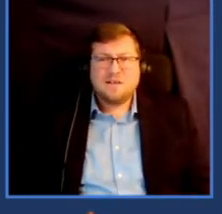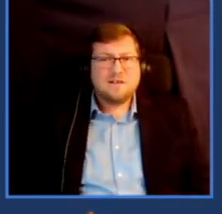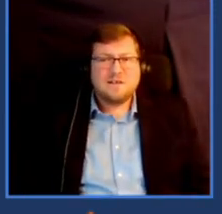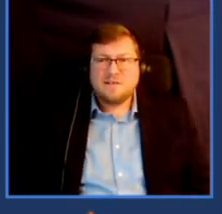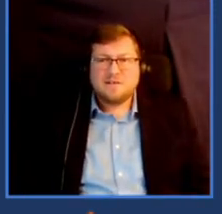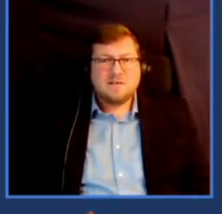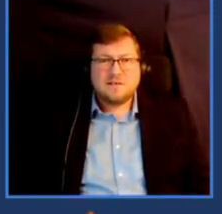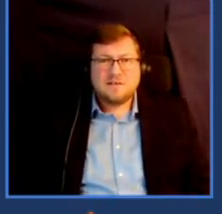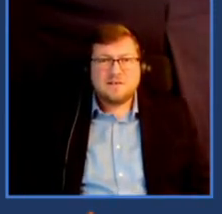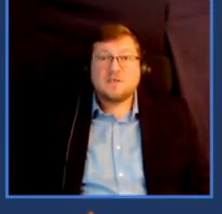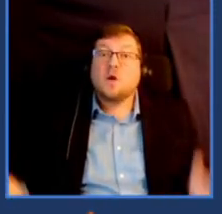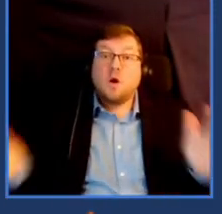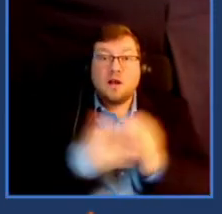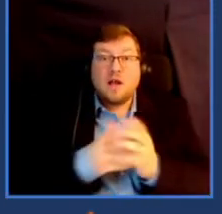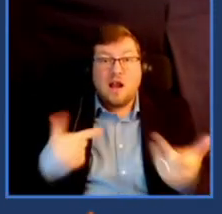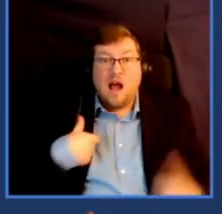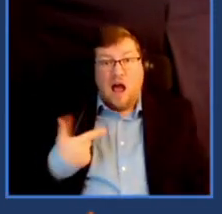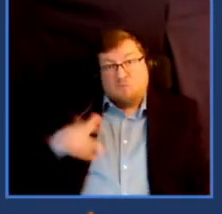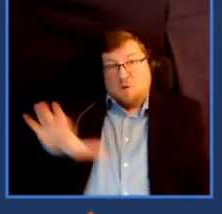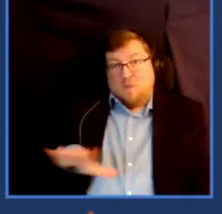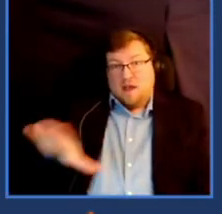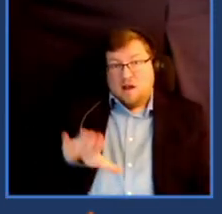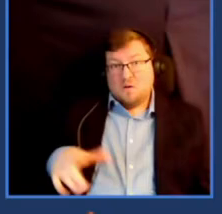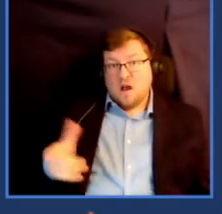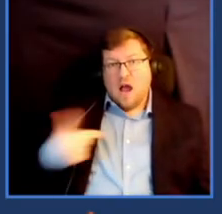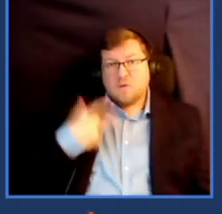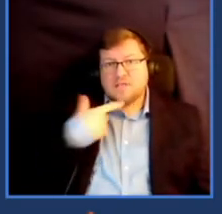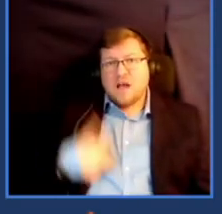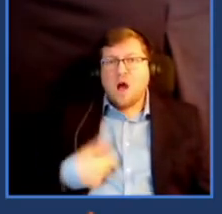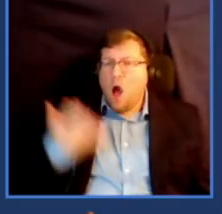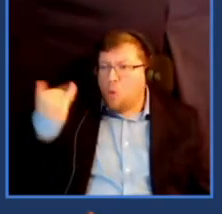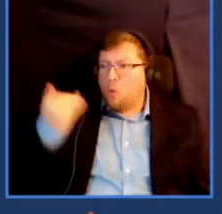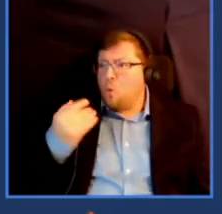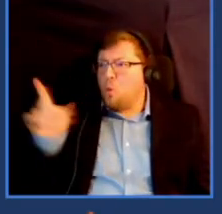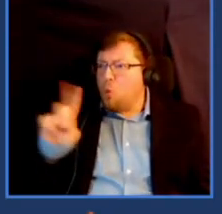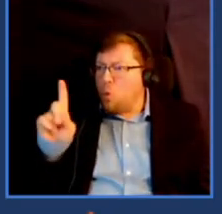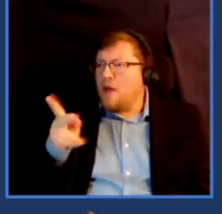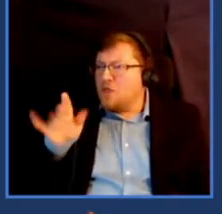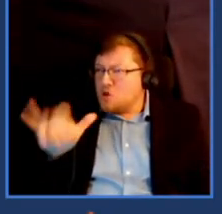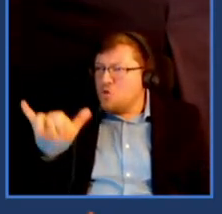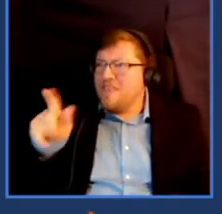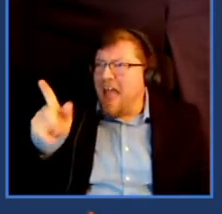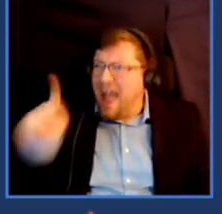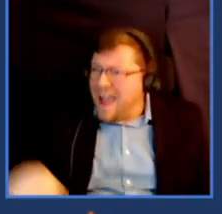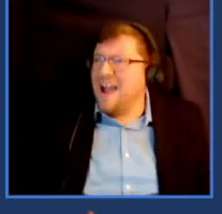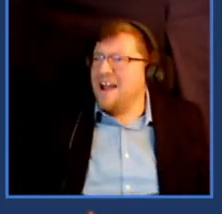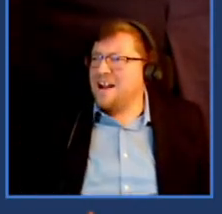Forgive me, I'm from the hood. Where I'm from, we would say, what they do that at?